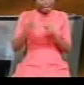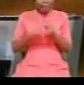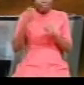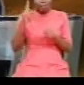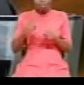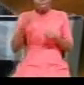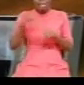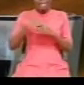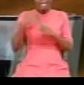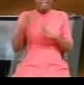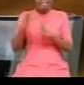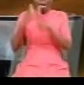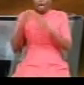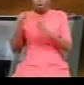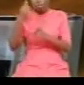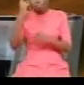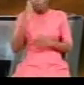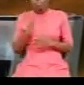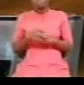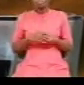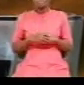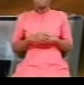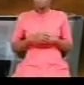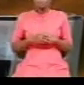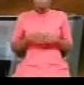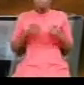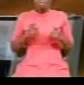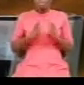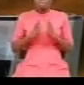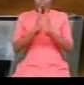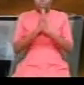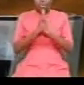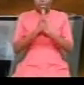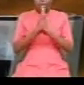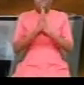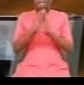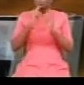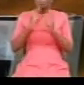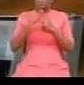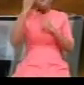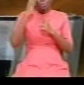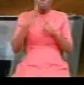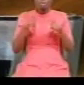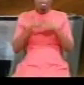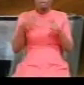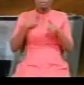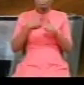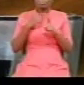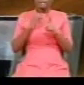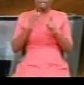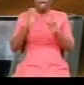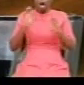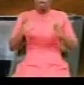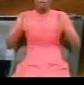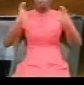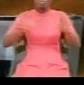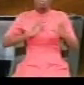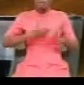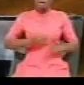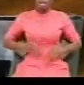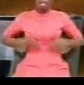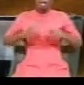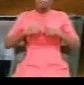everyone in the vineyard of the Lord. Let's talk to God in prayer as we rededicate and consecrate our life